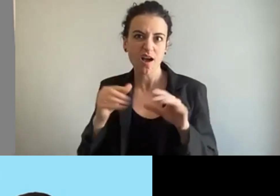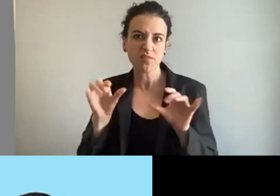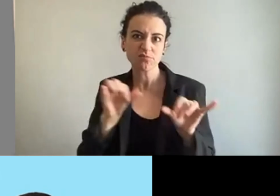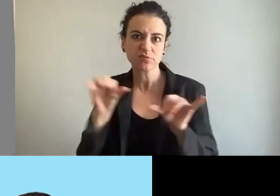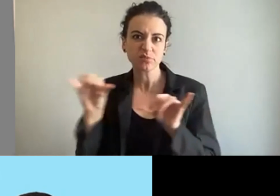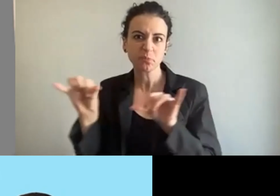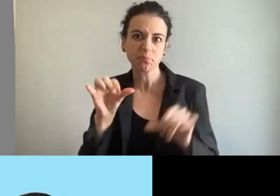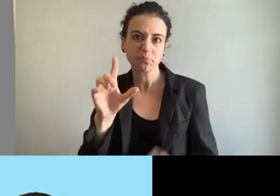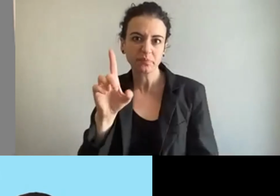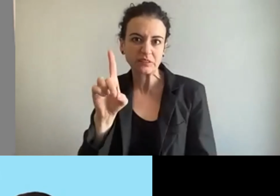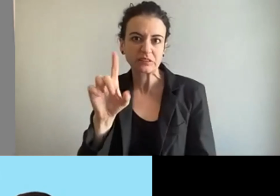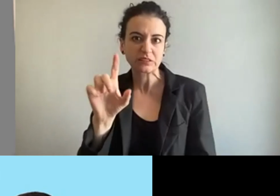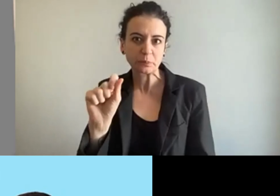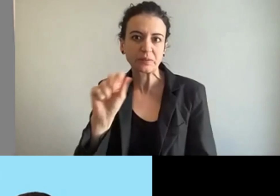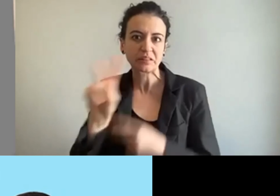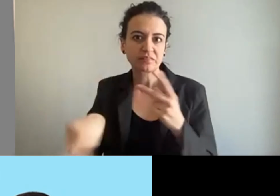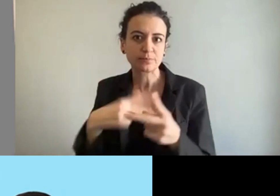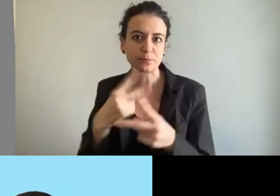before,